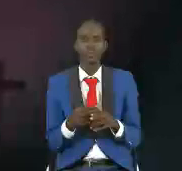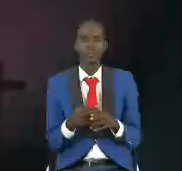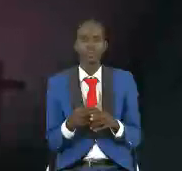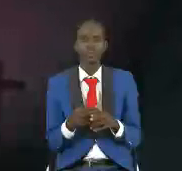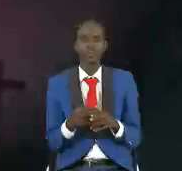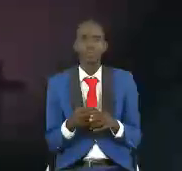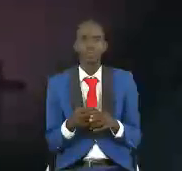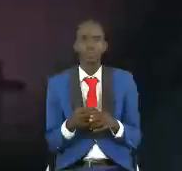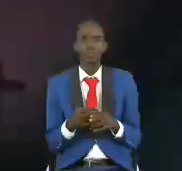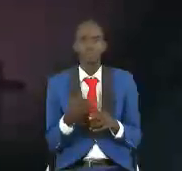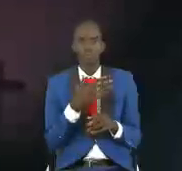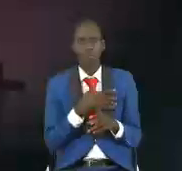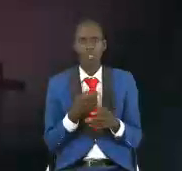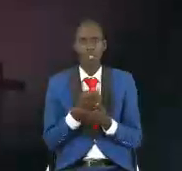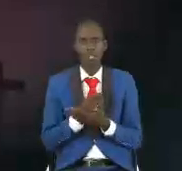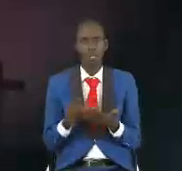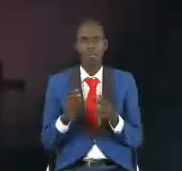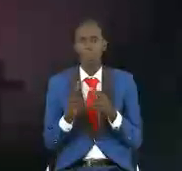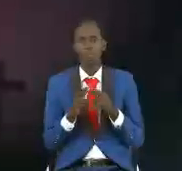Let's be fast.